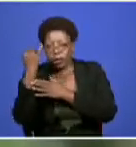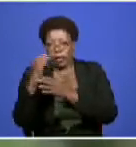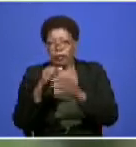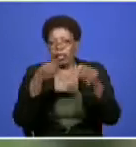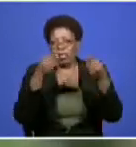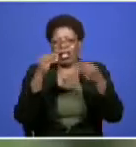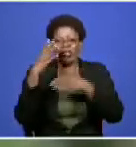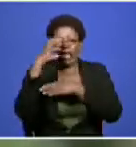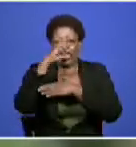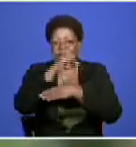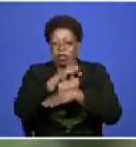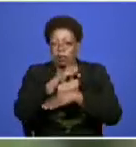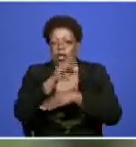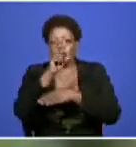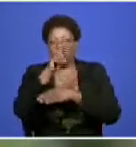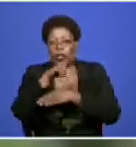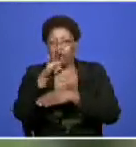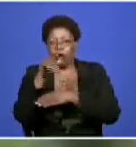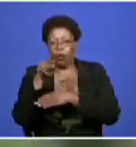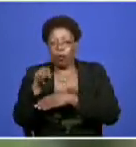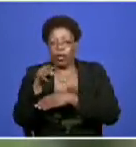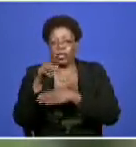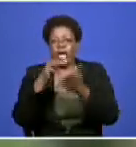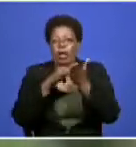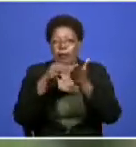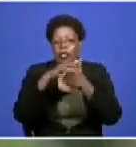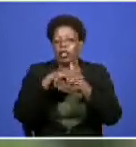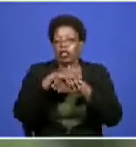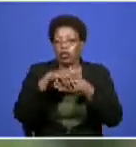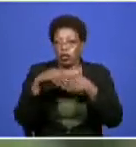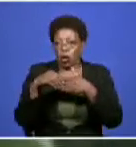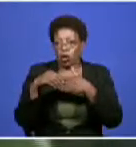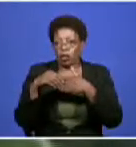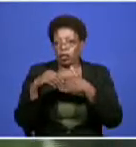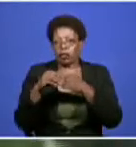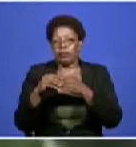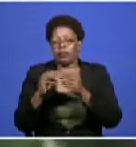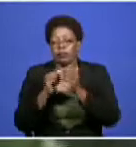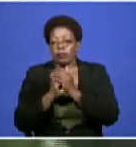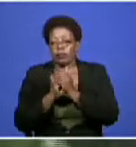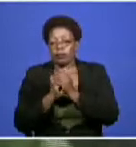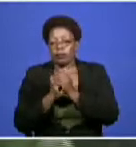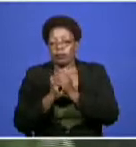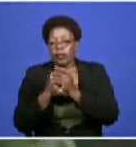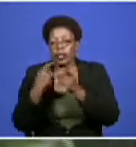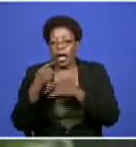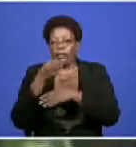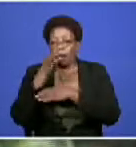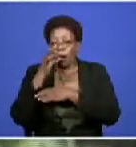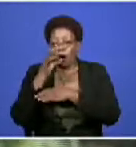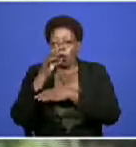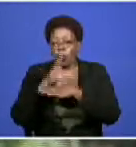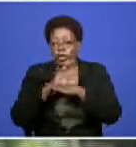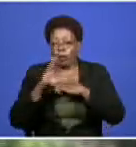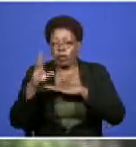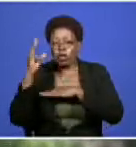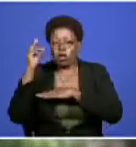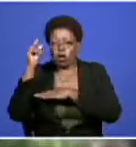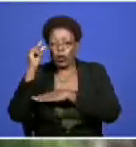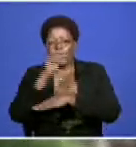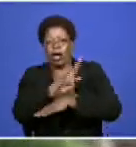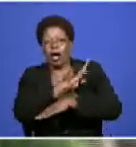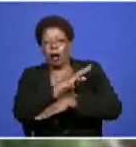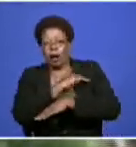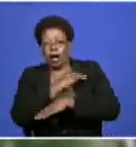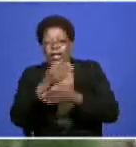are estimated at roughly $24.2 million. Well, according to co-chair of the Marijuana Commission, Quinn McCartney,